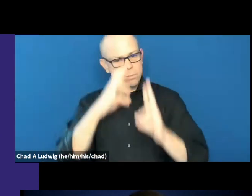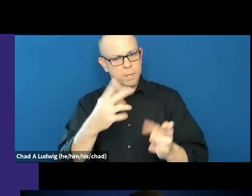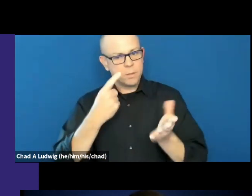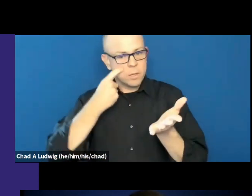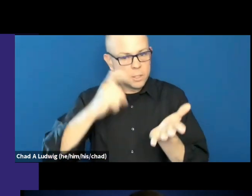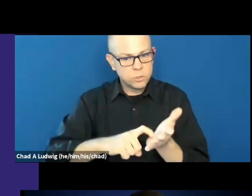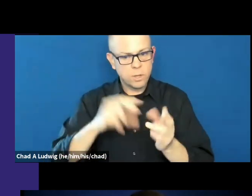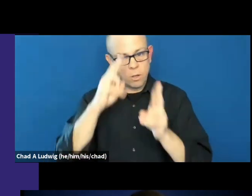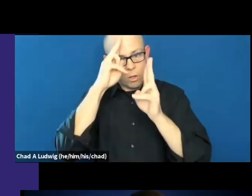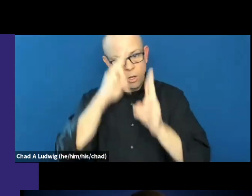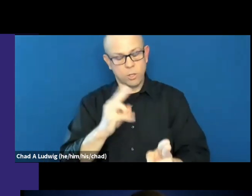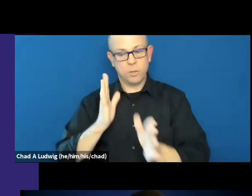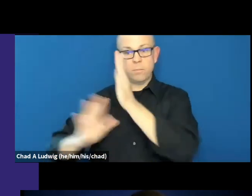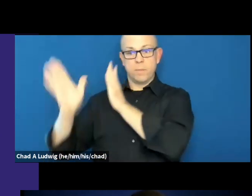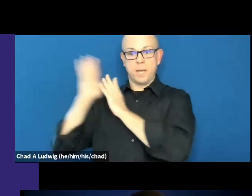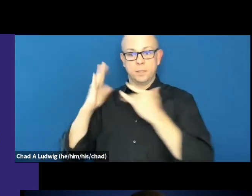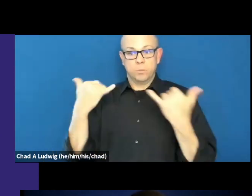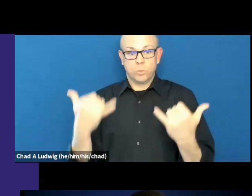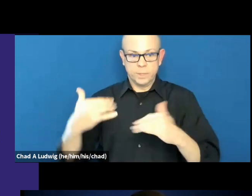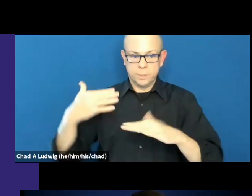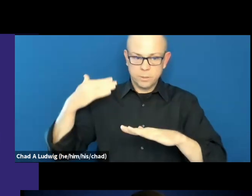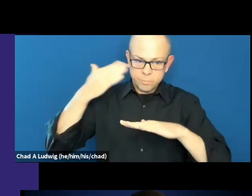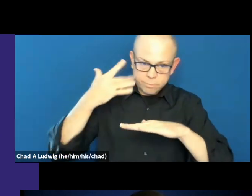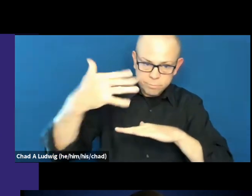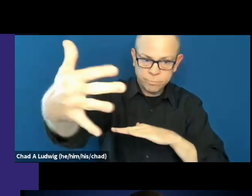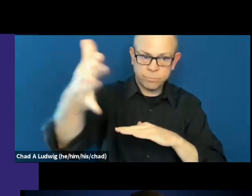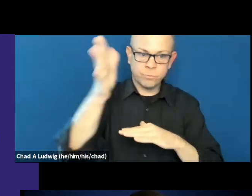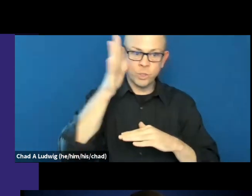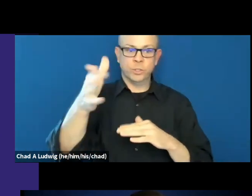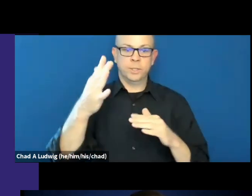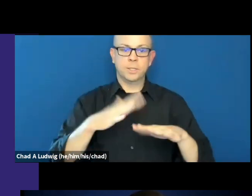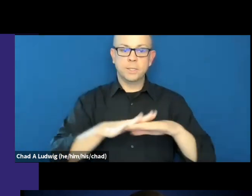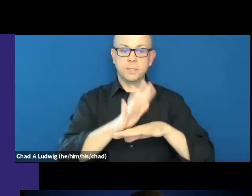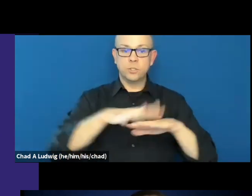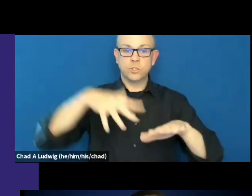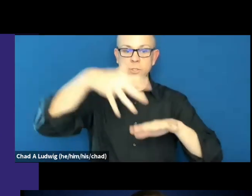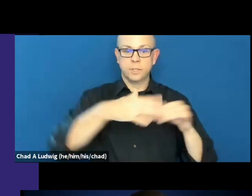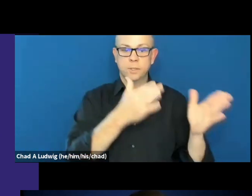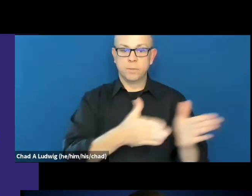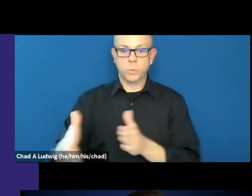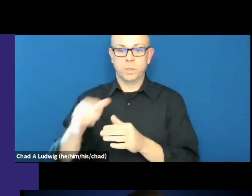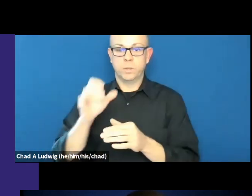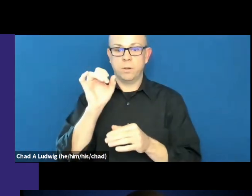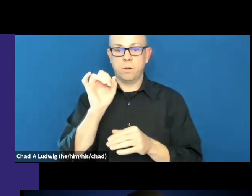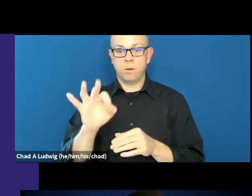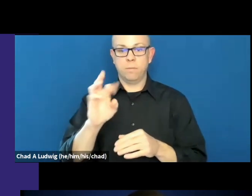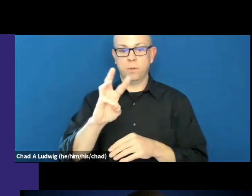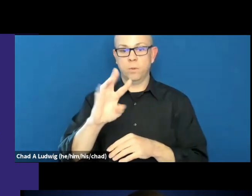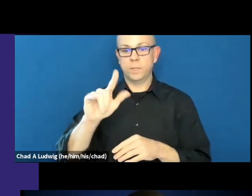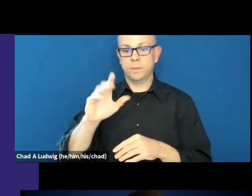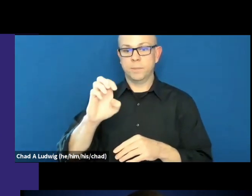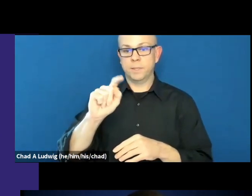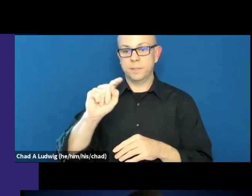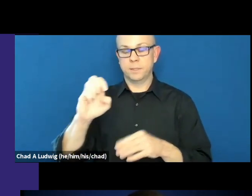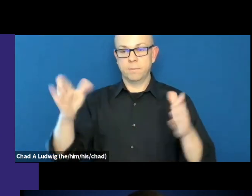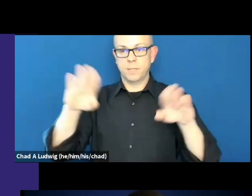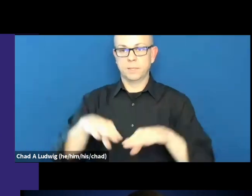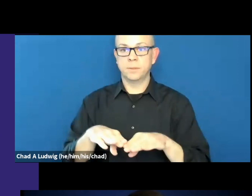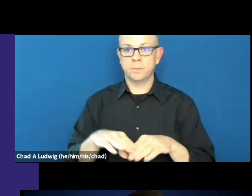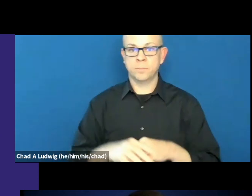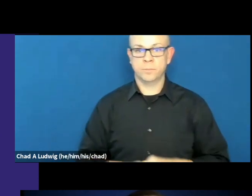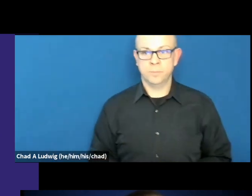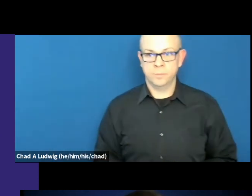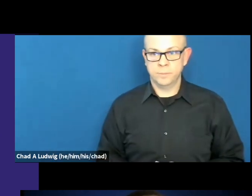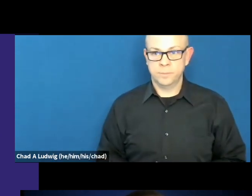the community on this land. And finally, we respectfully acknowledge and honor past, present, and future Indigenous individuals of the